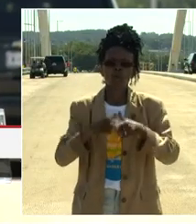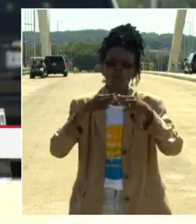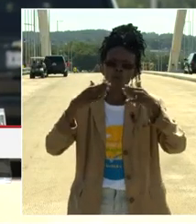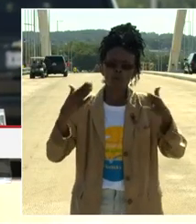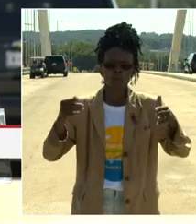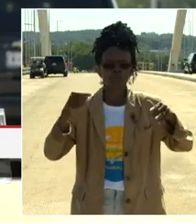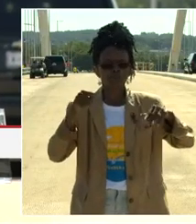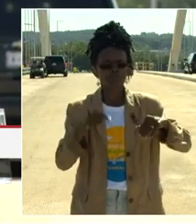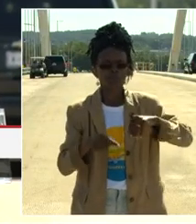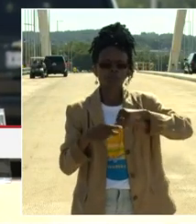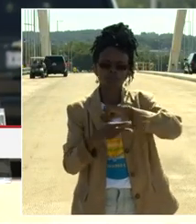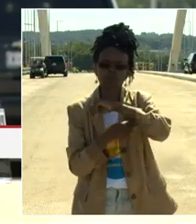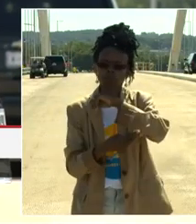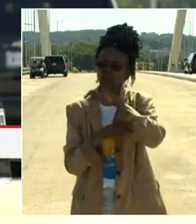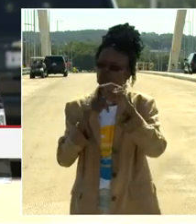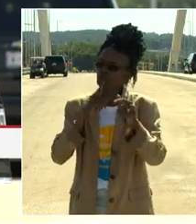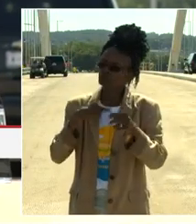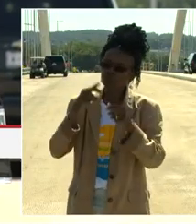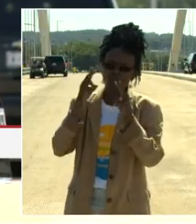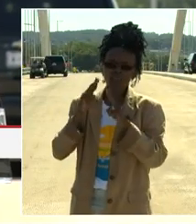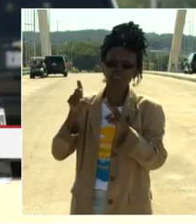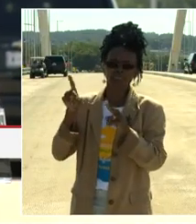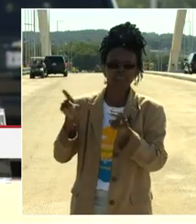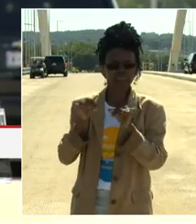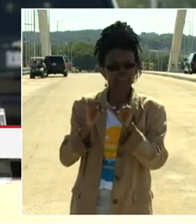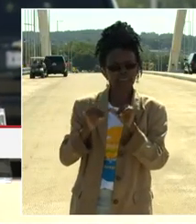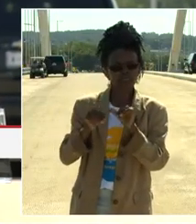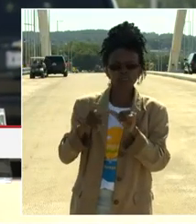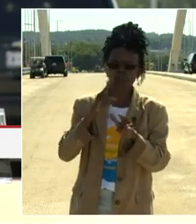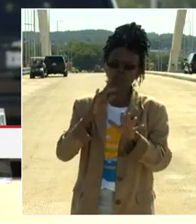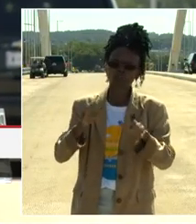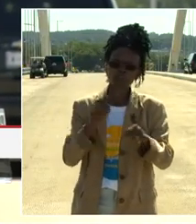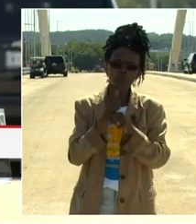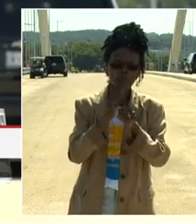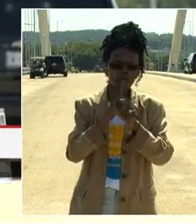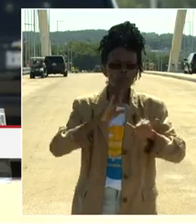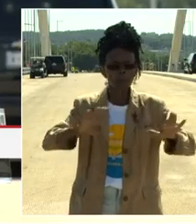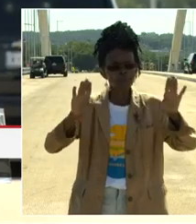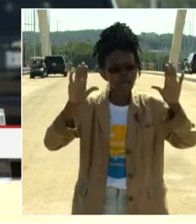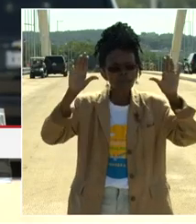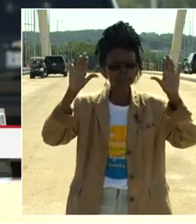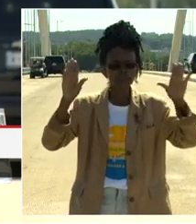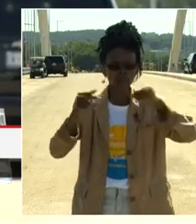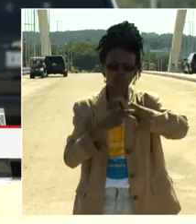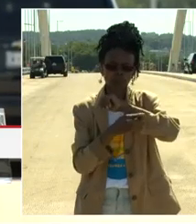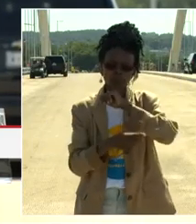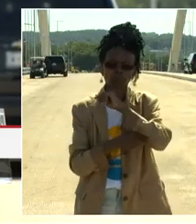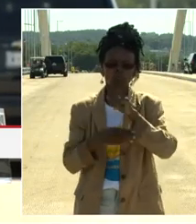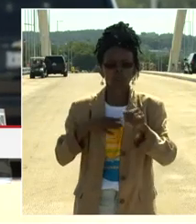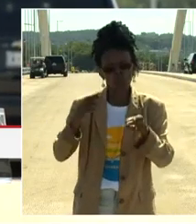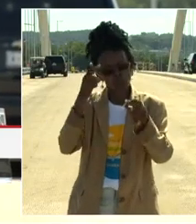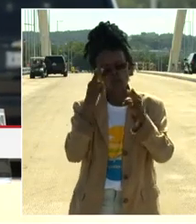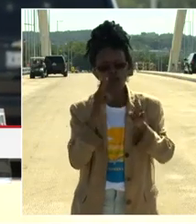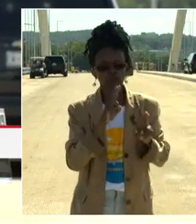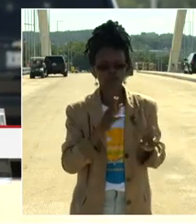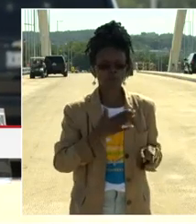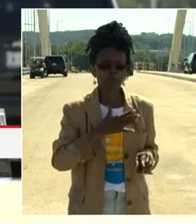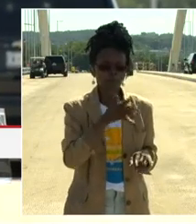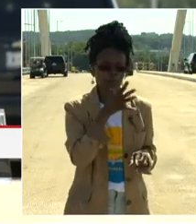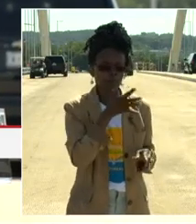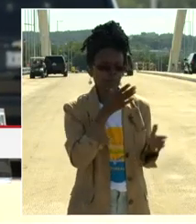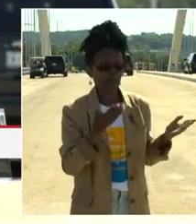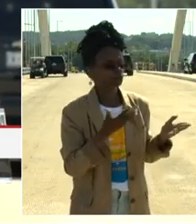great ancestor. I'm honored that my mother is here today to take part in this ceremony. And Mom, will you please stand and be